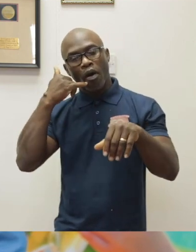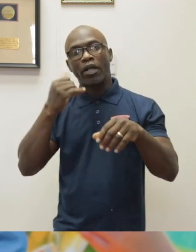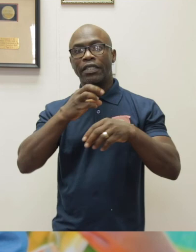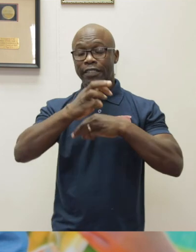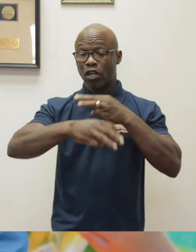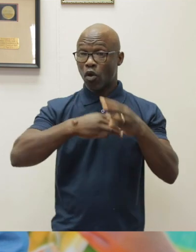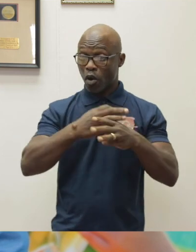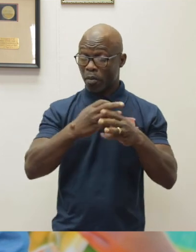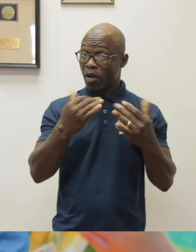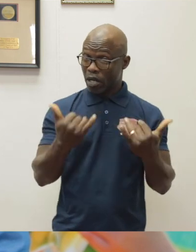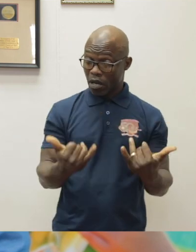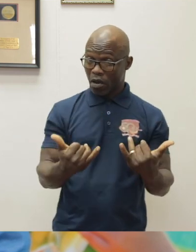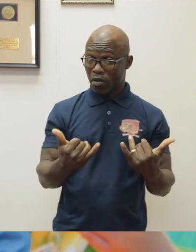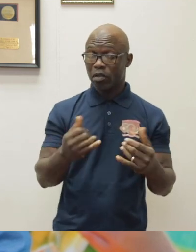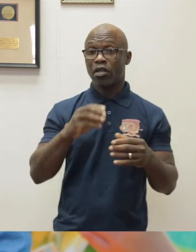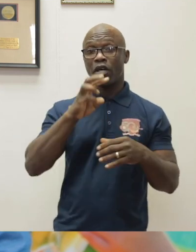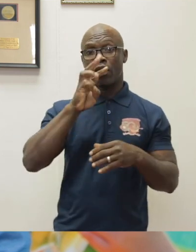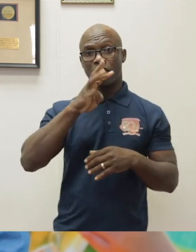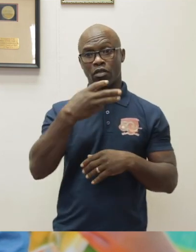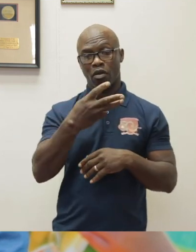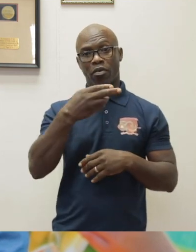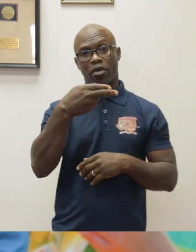to the WHO, there are